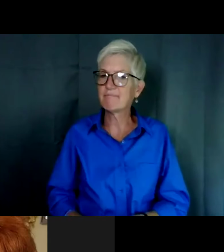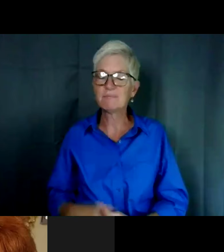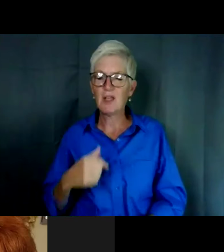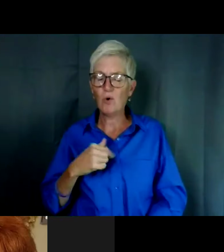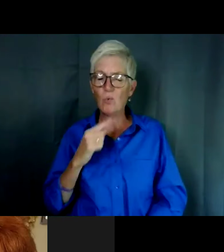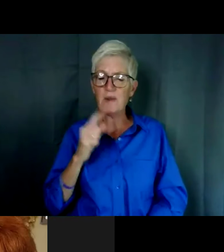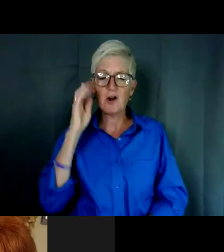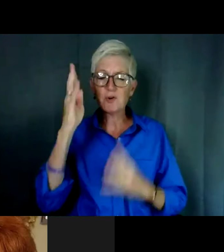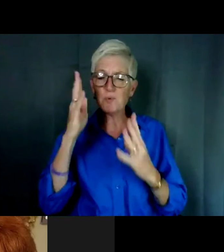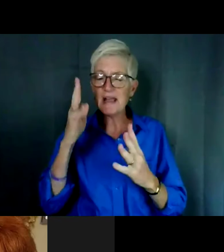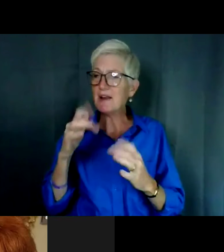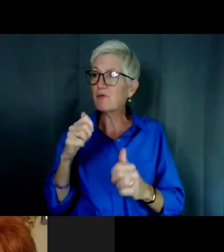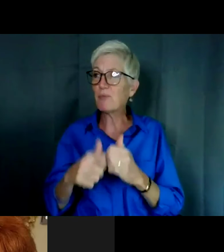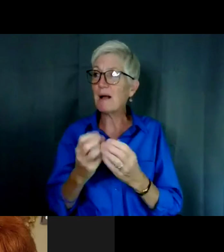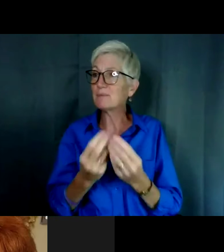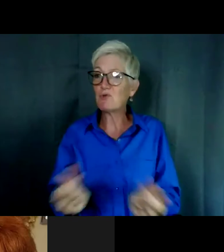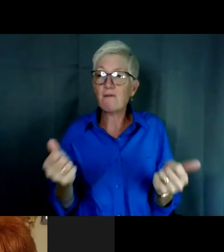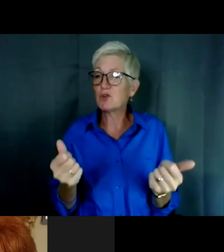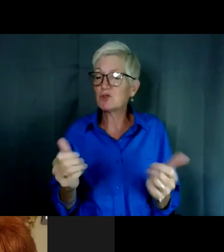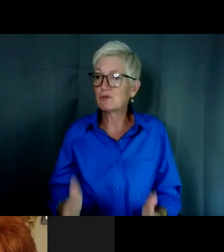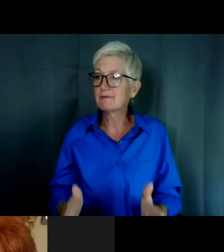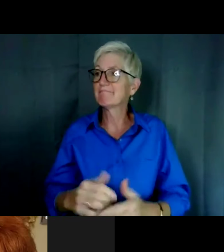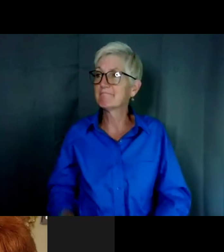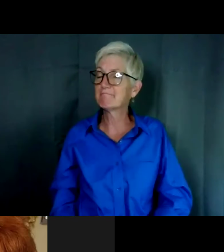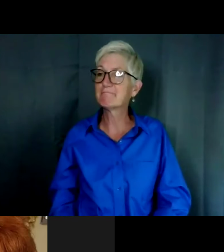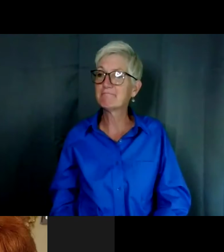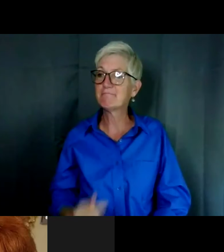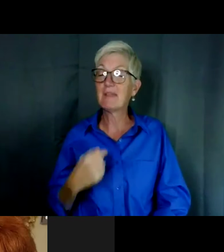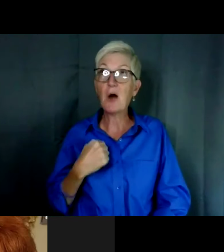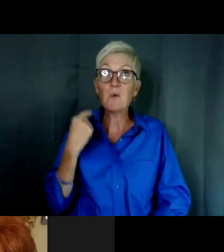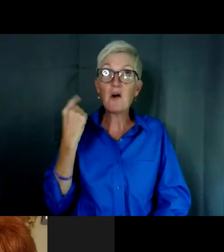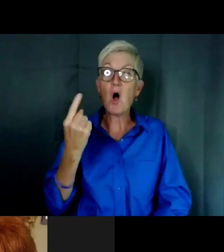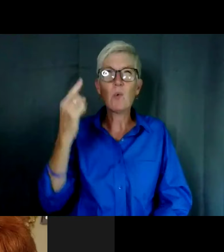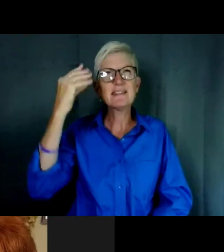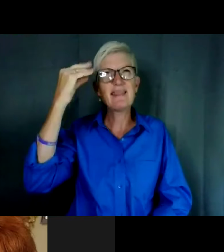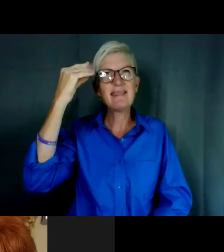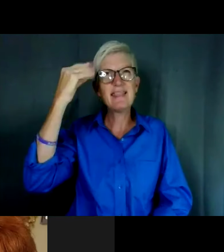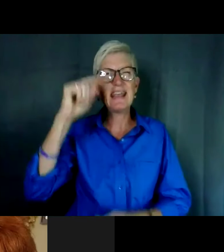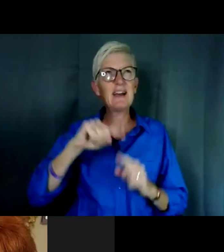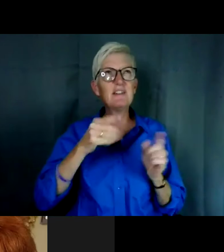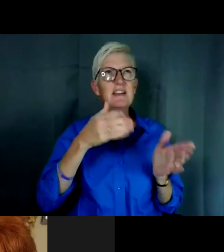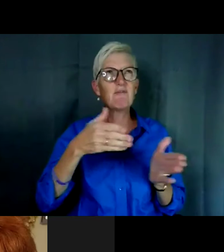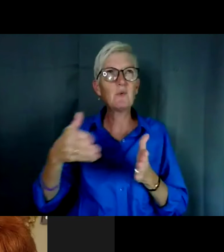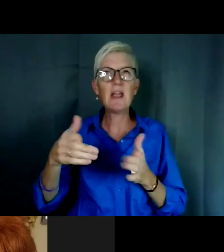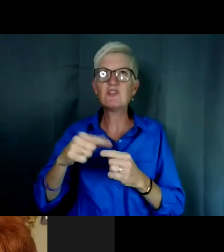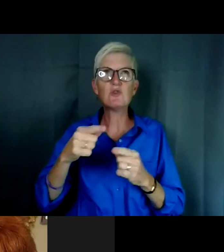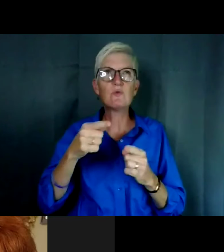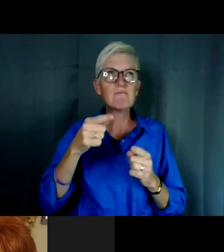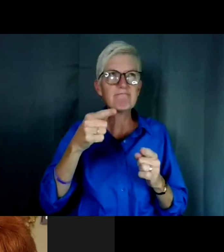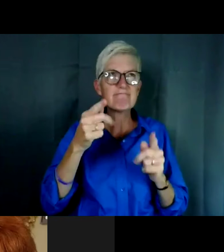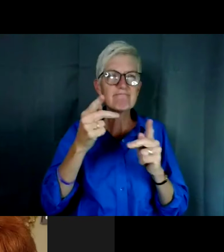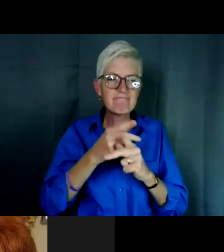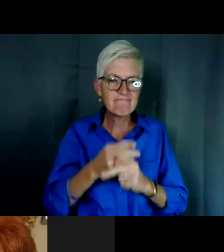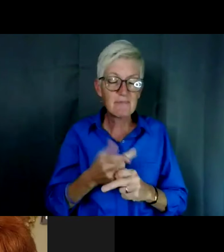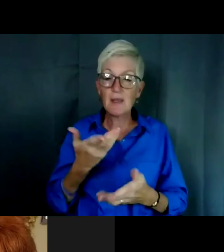solvers, and we're always thinking of different ways to navigate, you know, whether